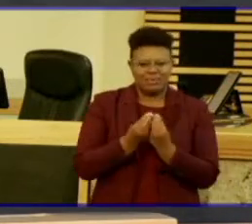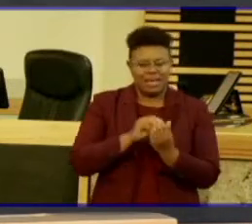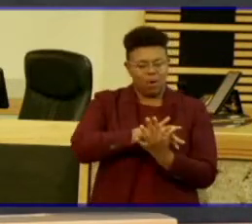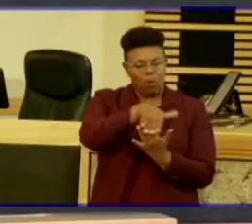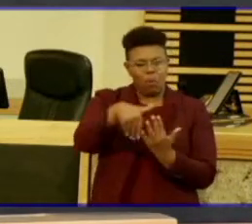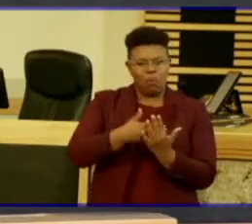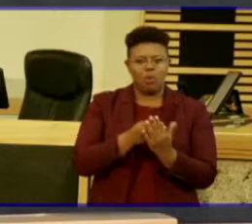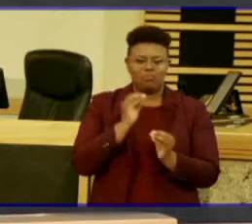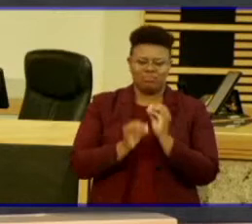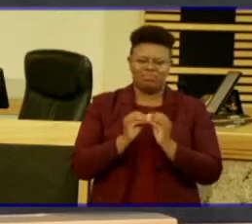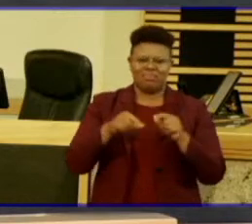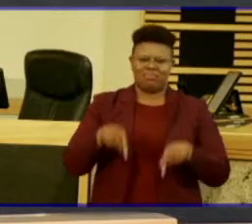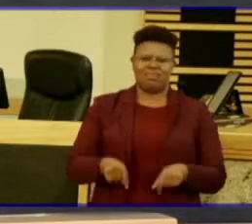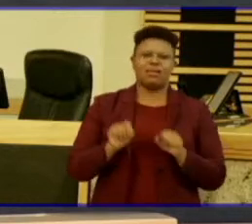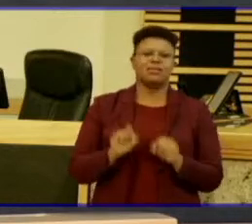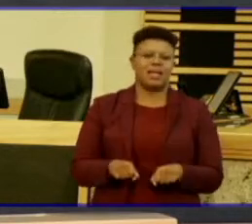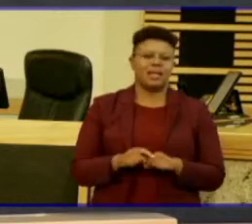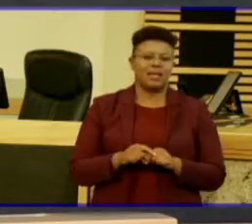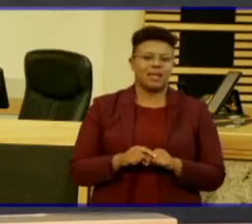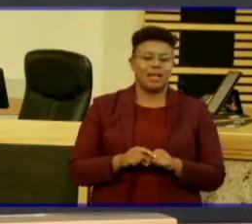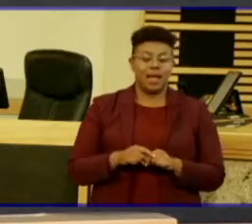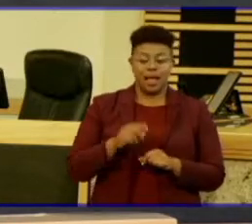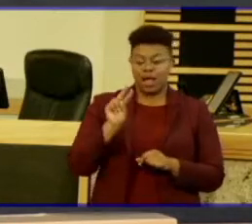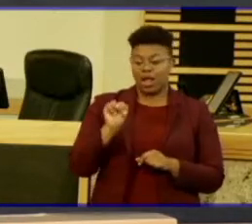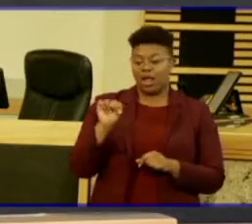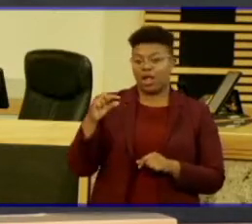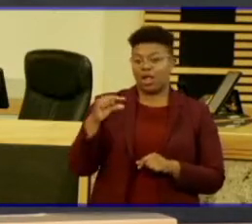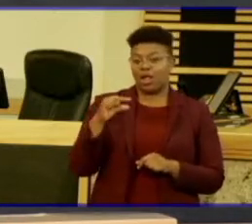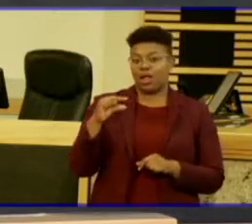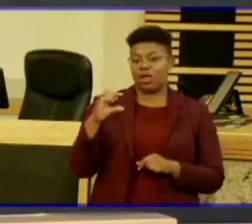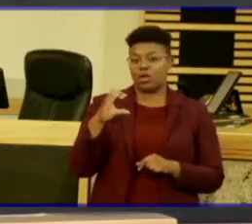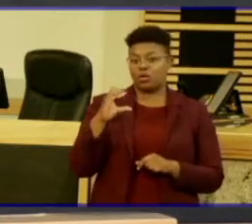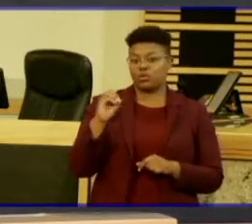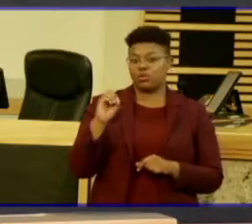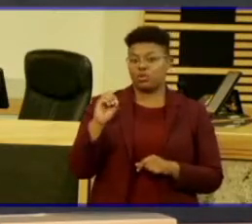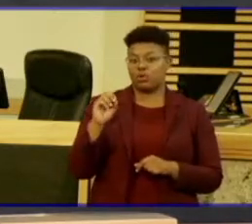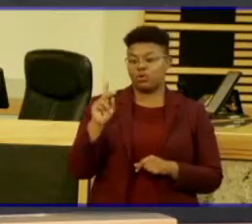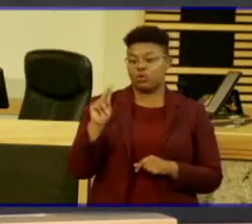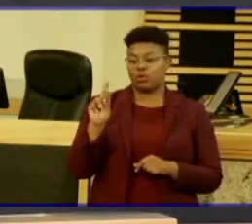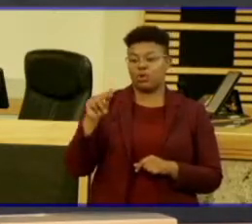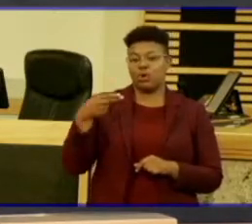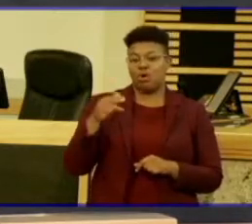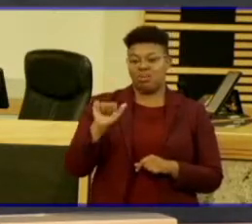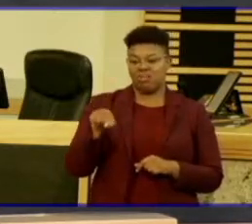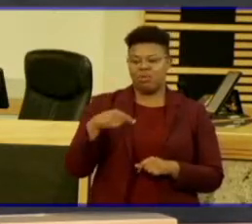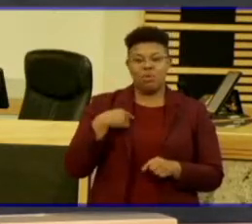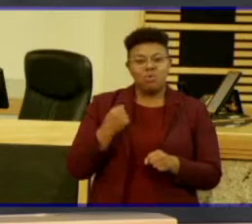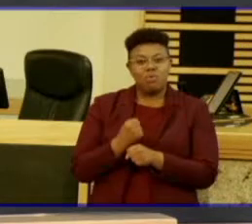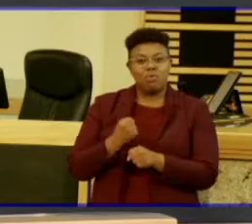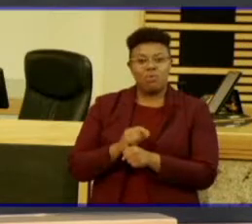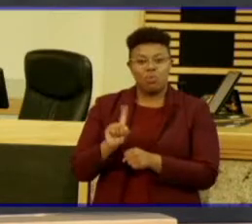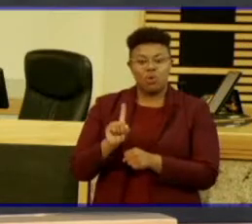schemes, our work at Ngoha has resulted in the planting of